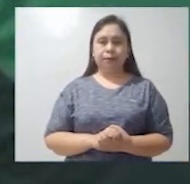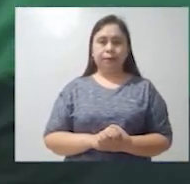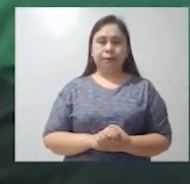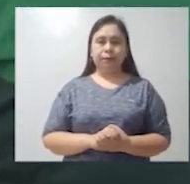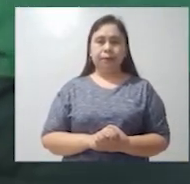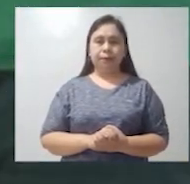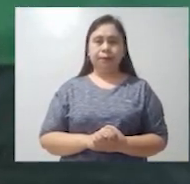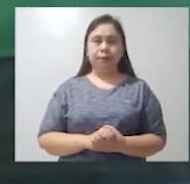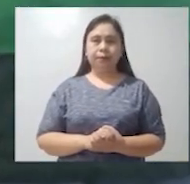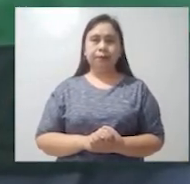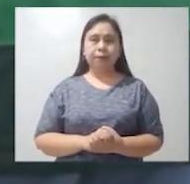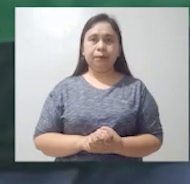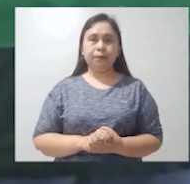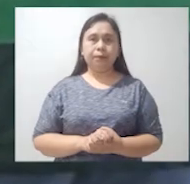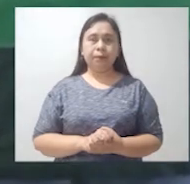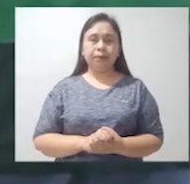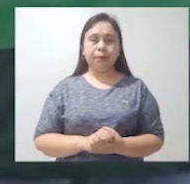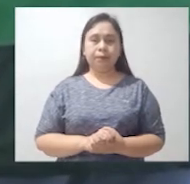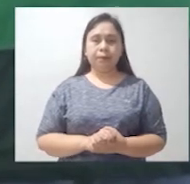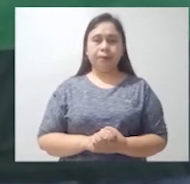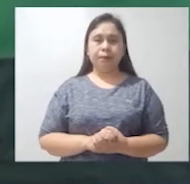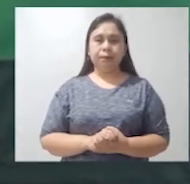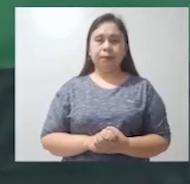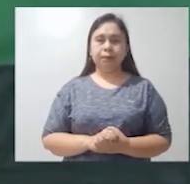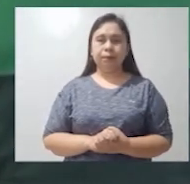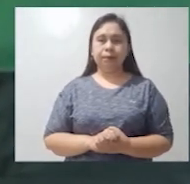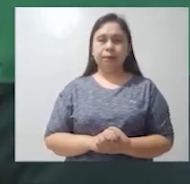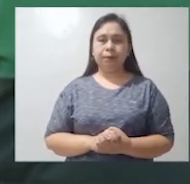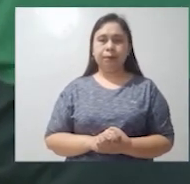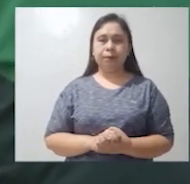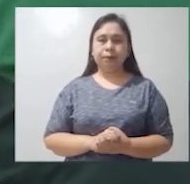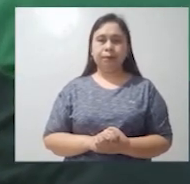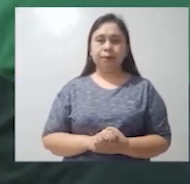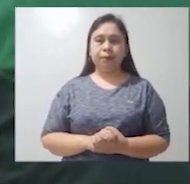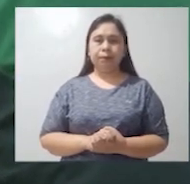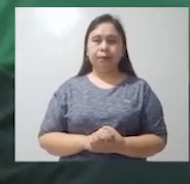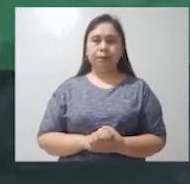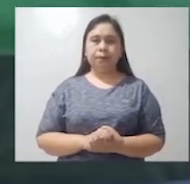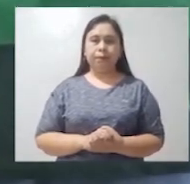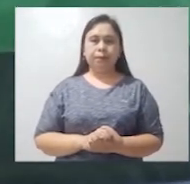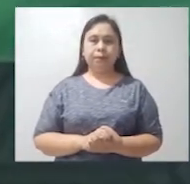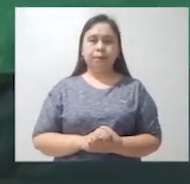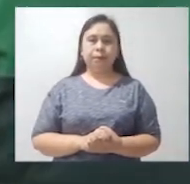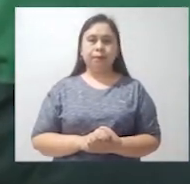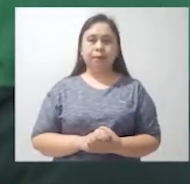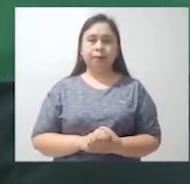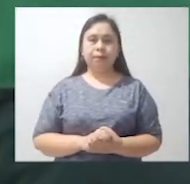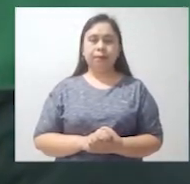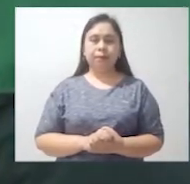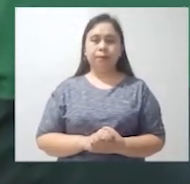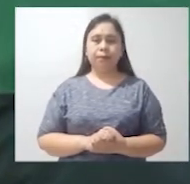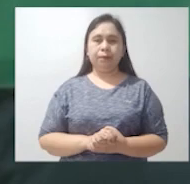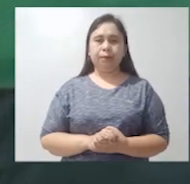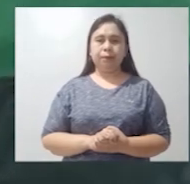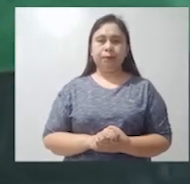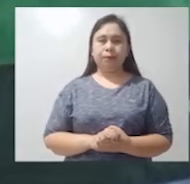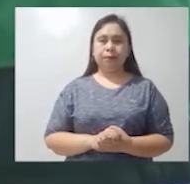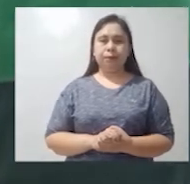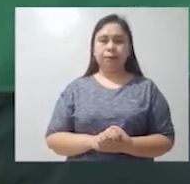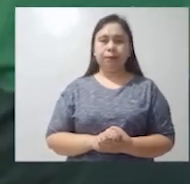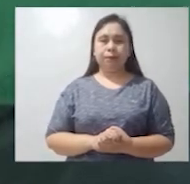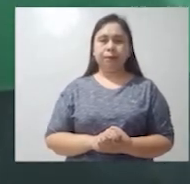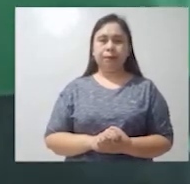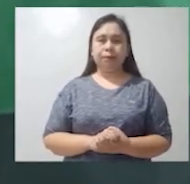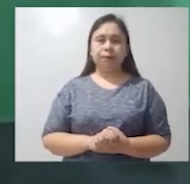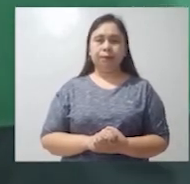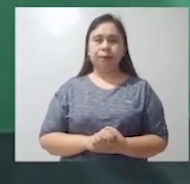scraping ice on his windshield. The water vapor in the air went from a gas in the air to a